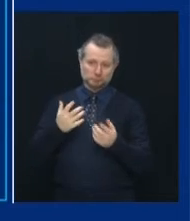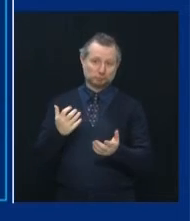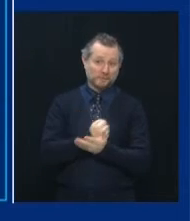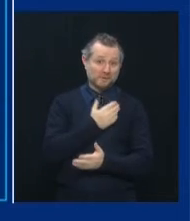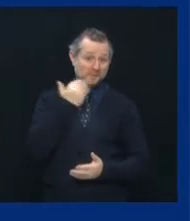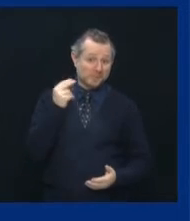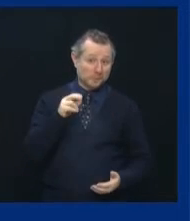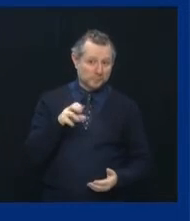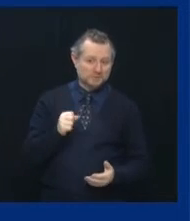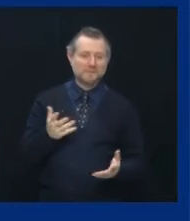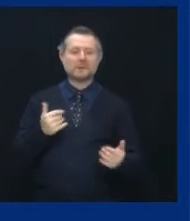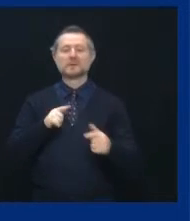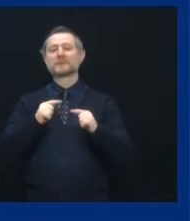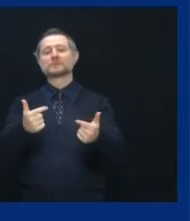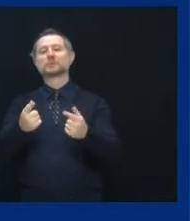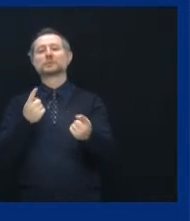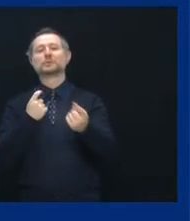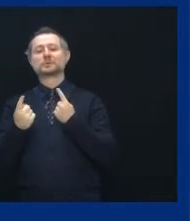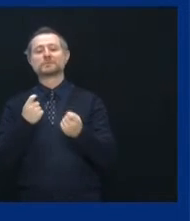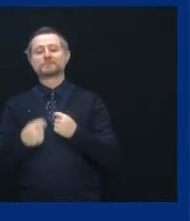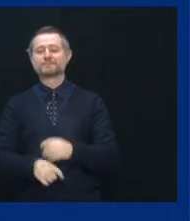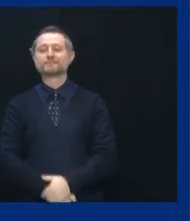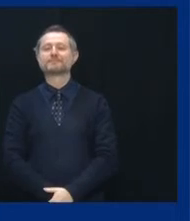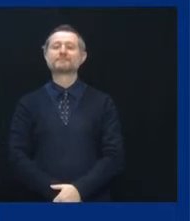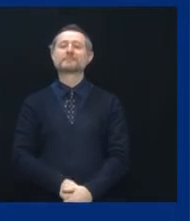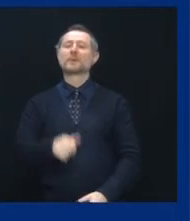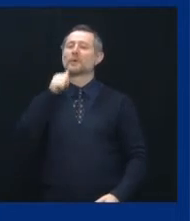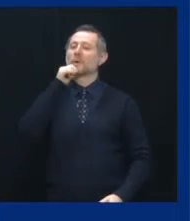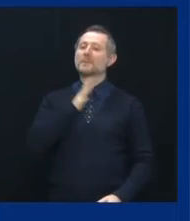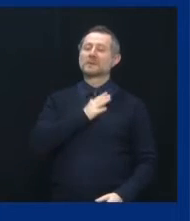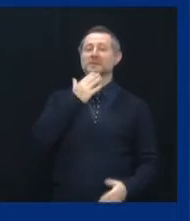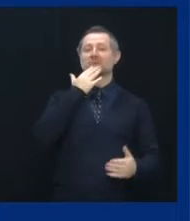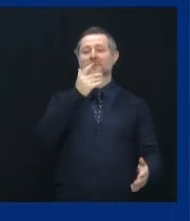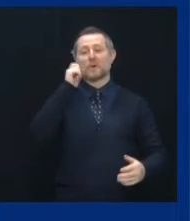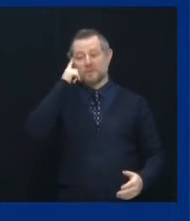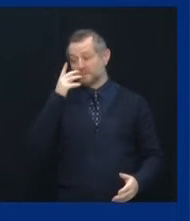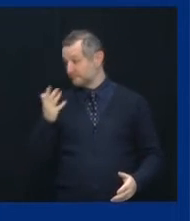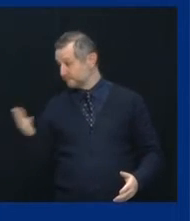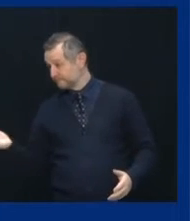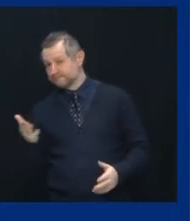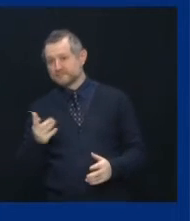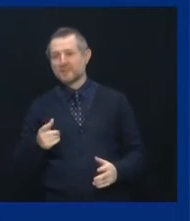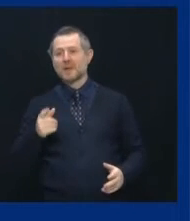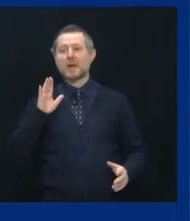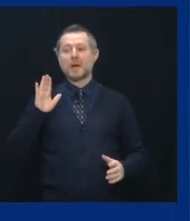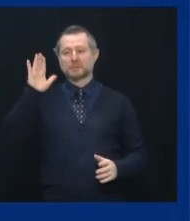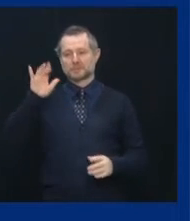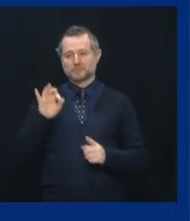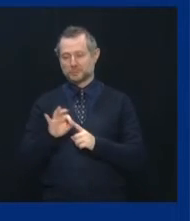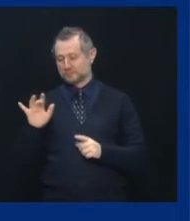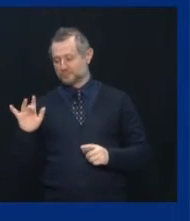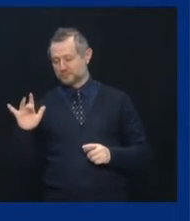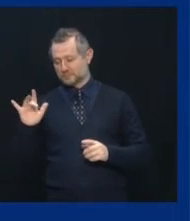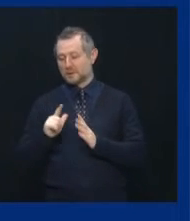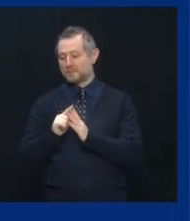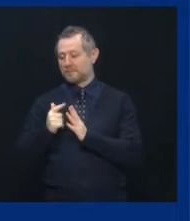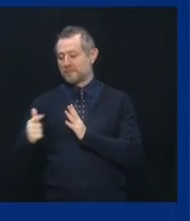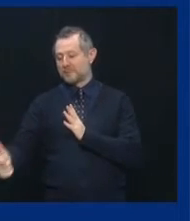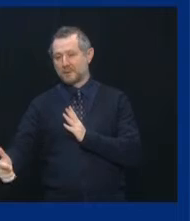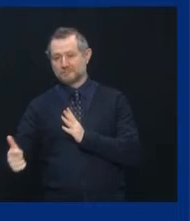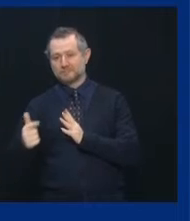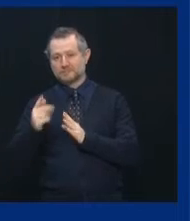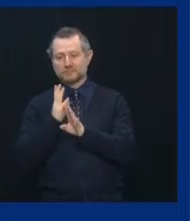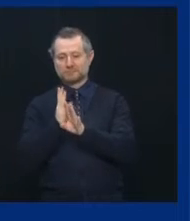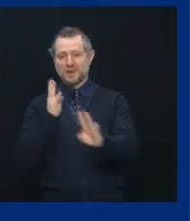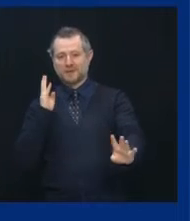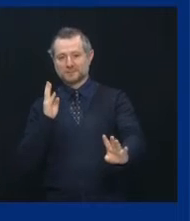Questions? Thank you, Governor. If you would like to ask a question, please use the raise hand function at the bottom of your window. We'll take a brief moment